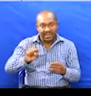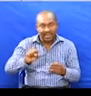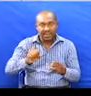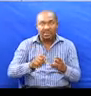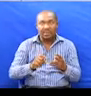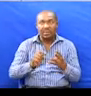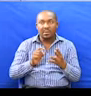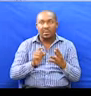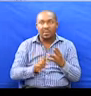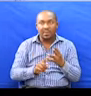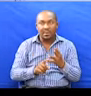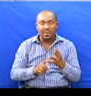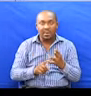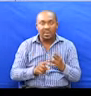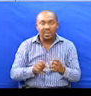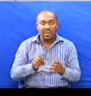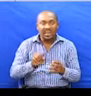from insects,